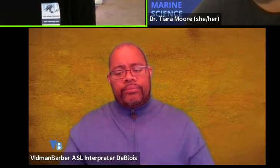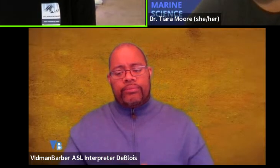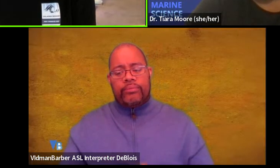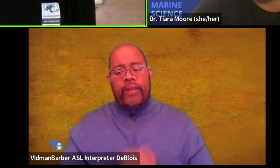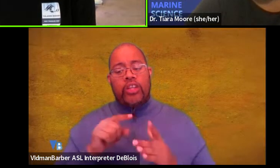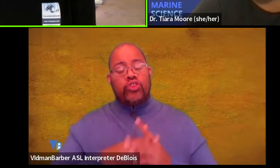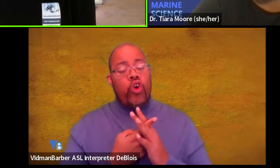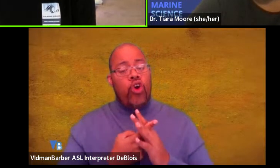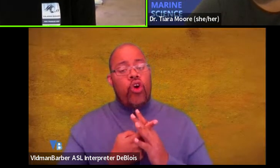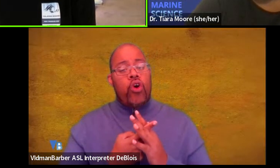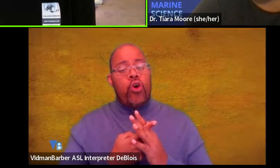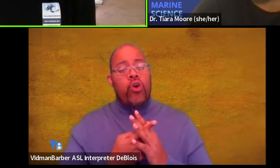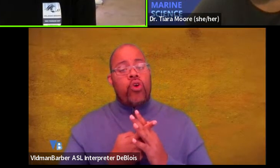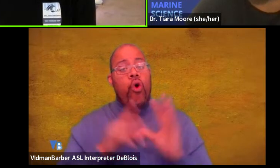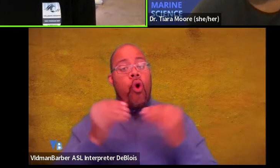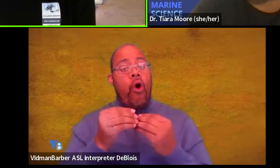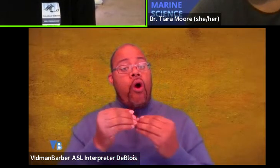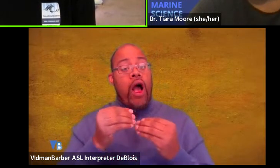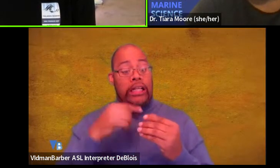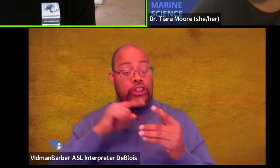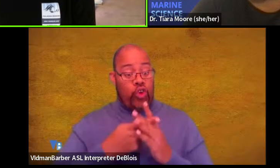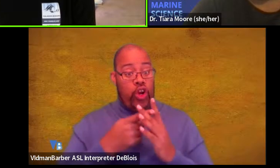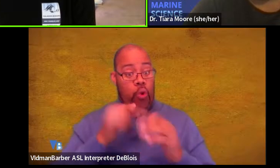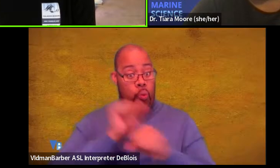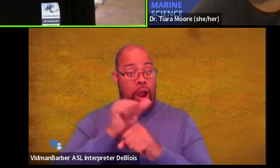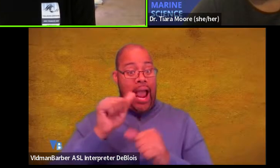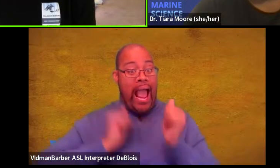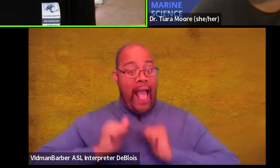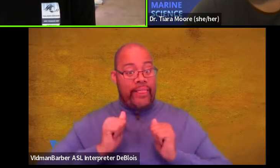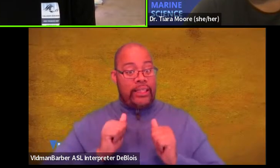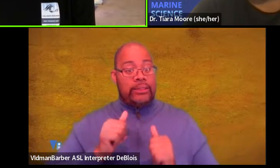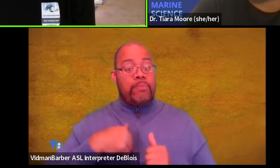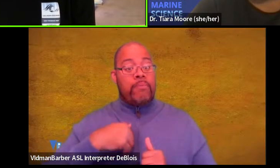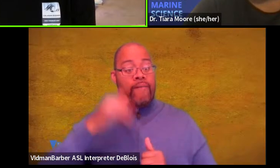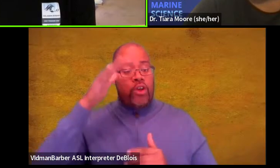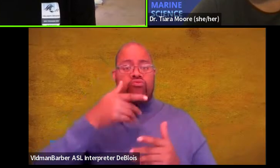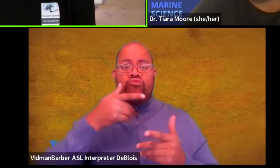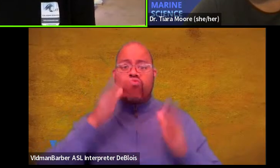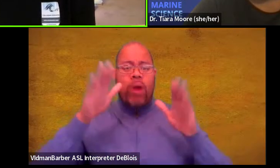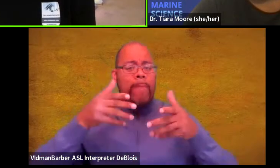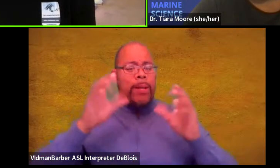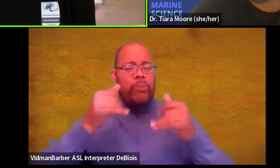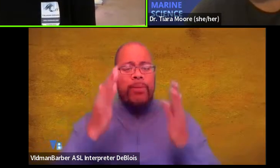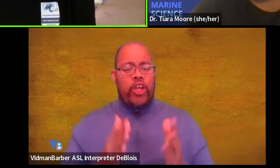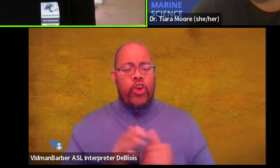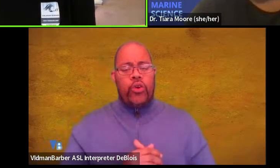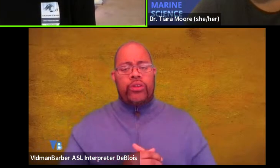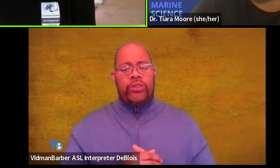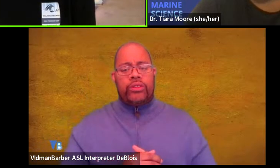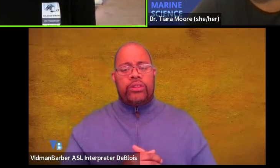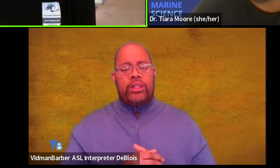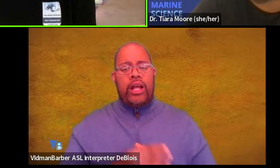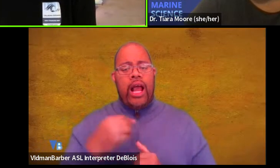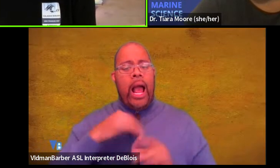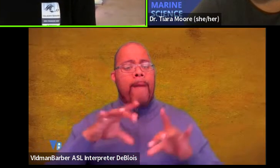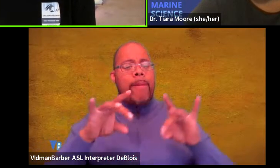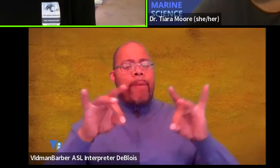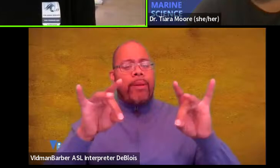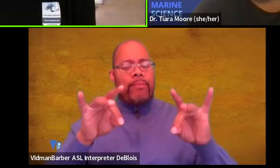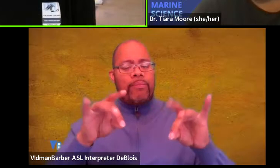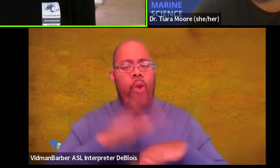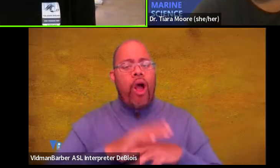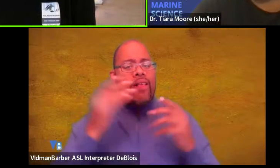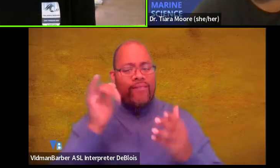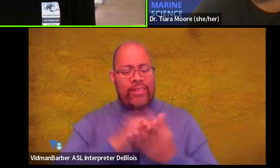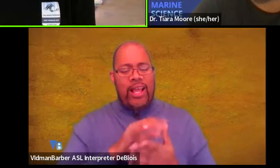I started off as an athlete, and my father was a great basketball player, and I picked up on a